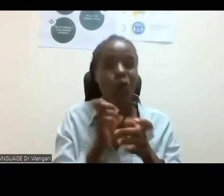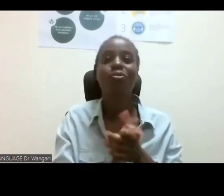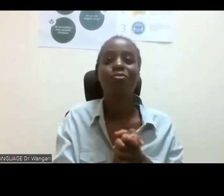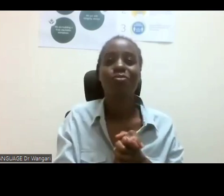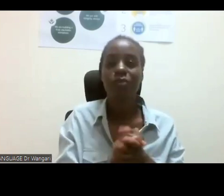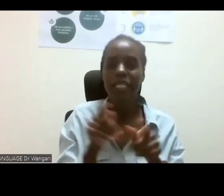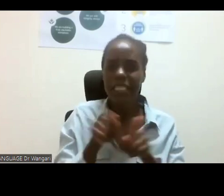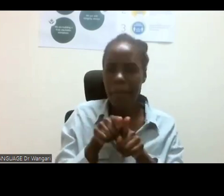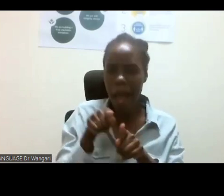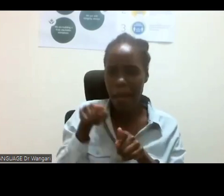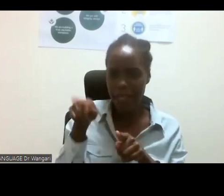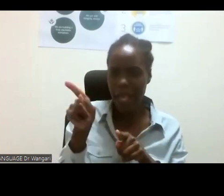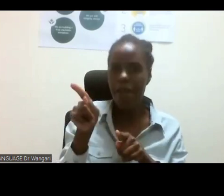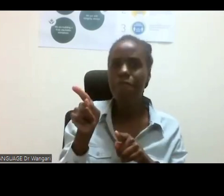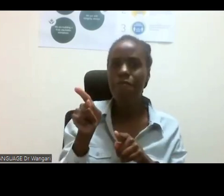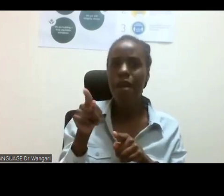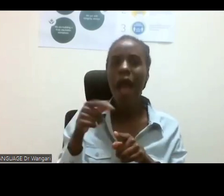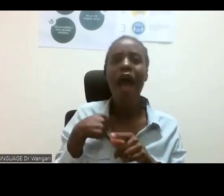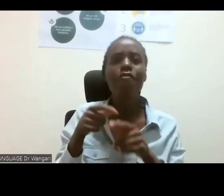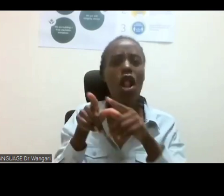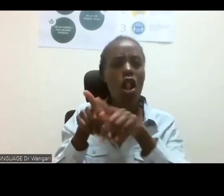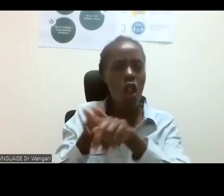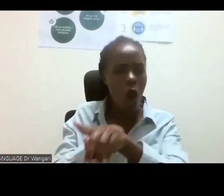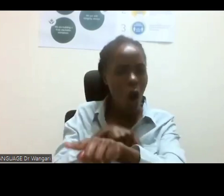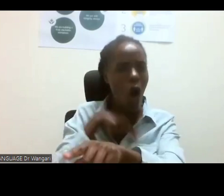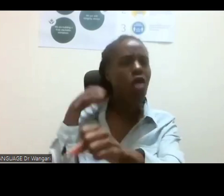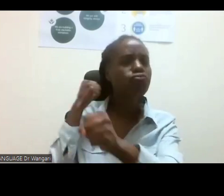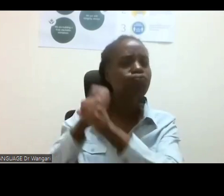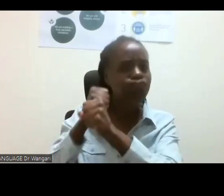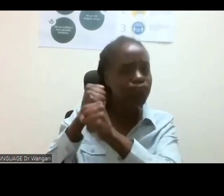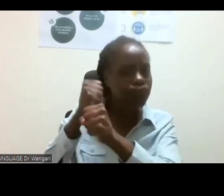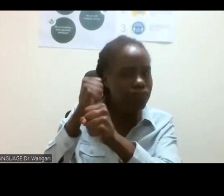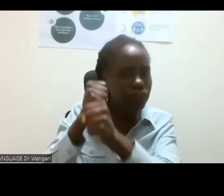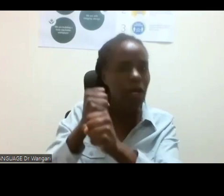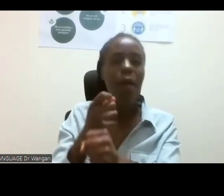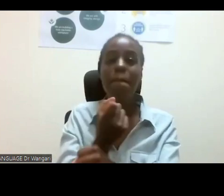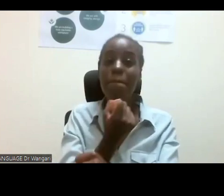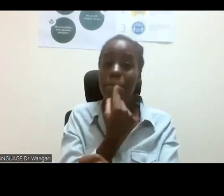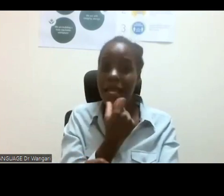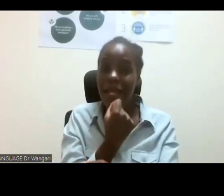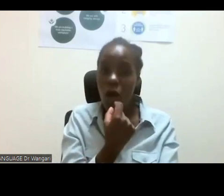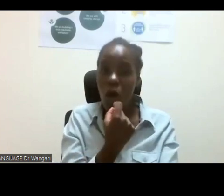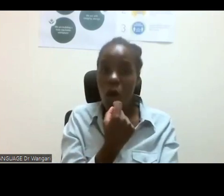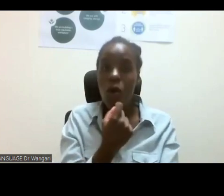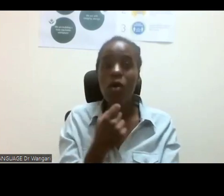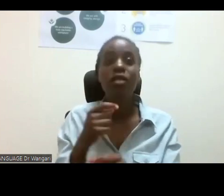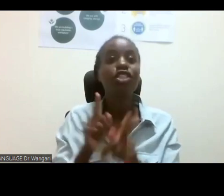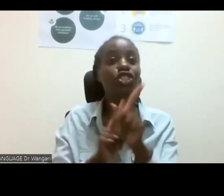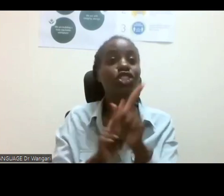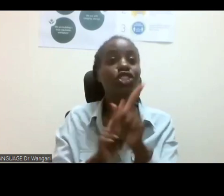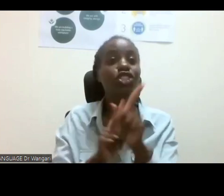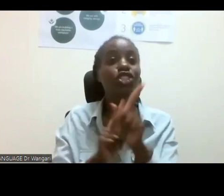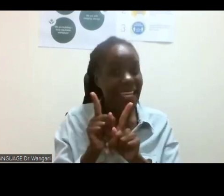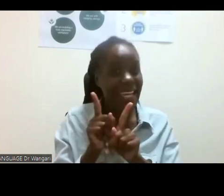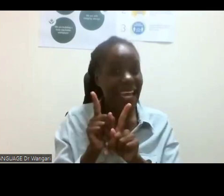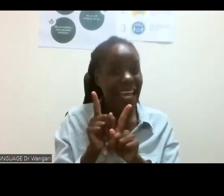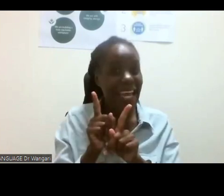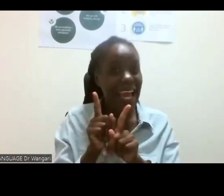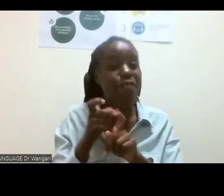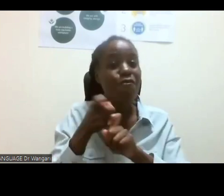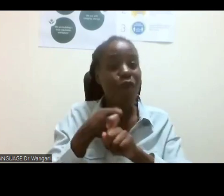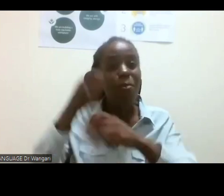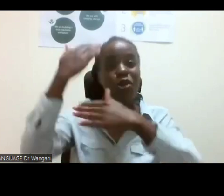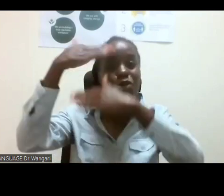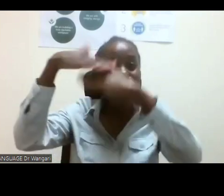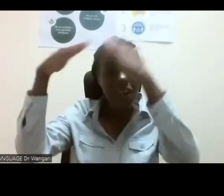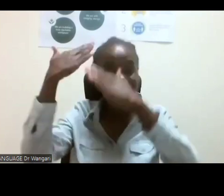in the medical field, having begun his medical journey at Hacettepe, I don't know if I pronounced that correctly, University